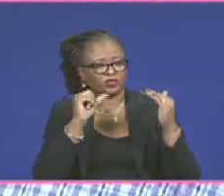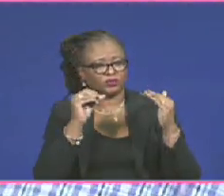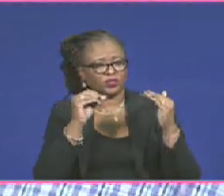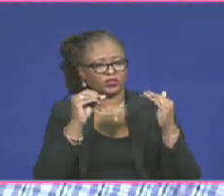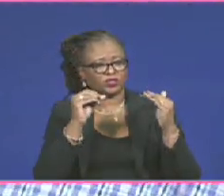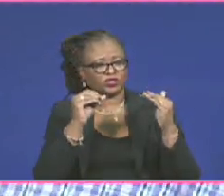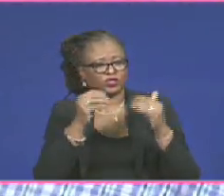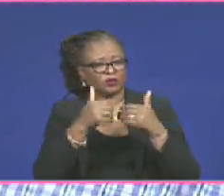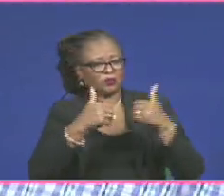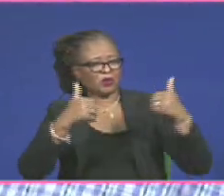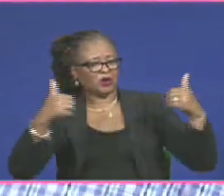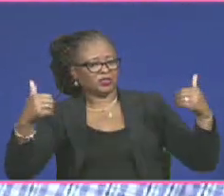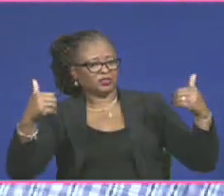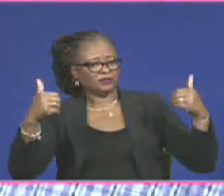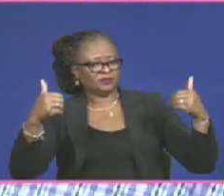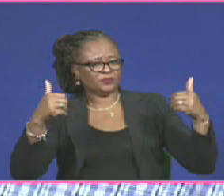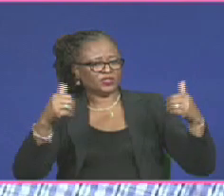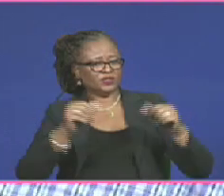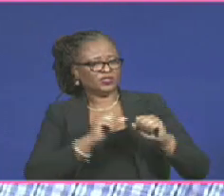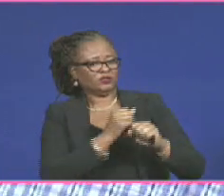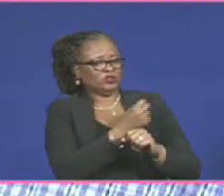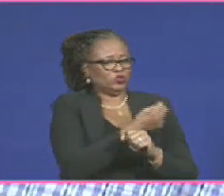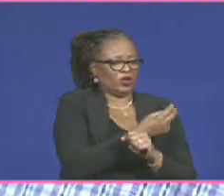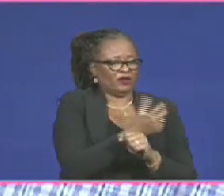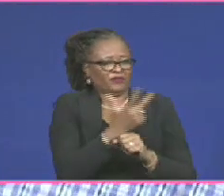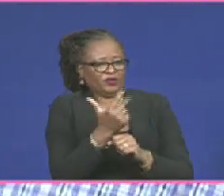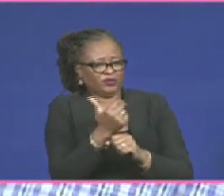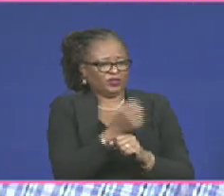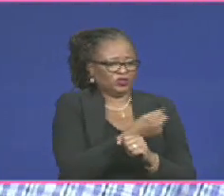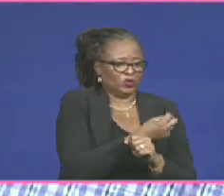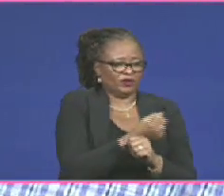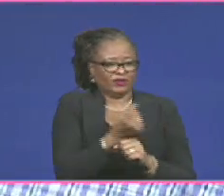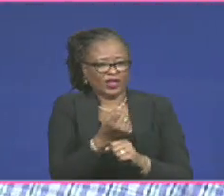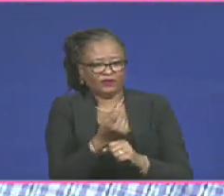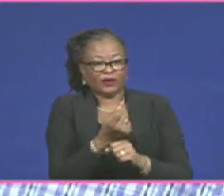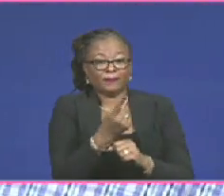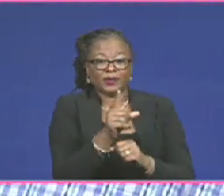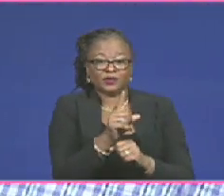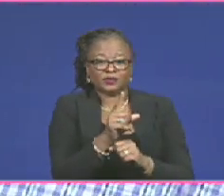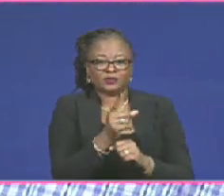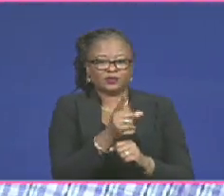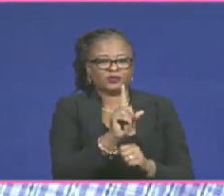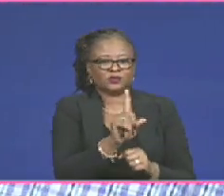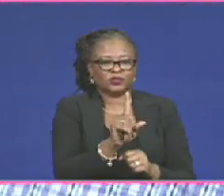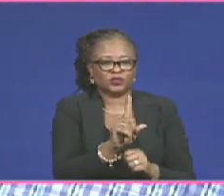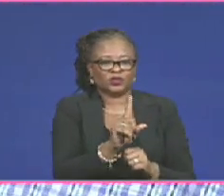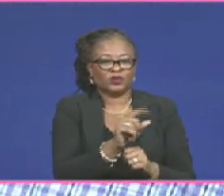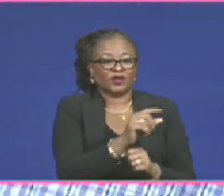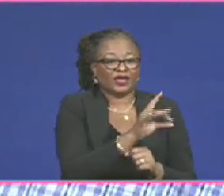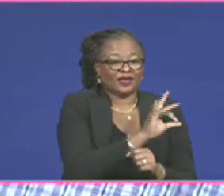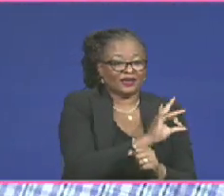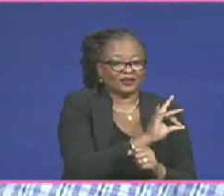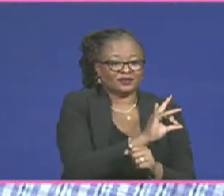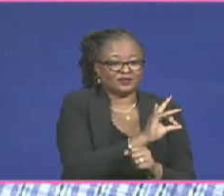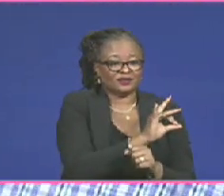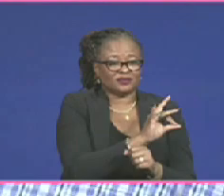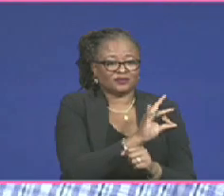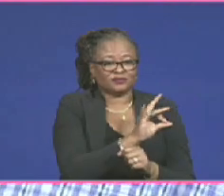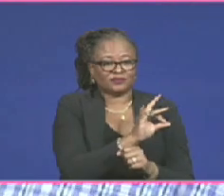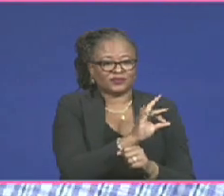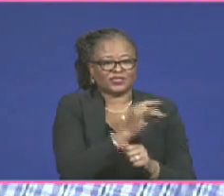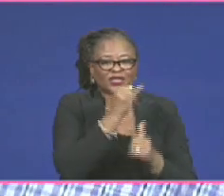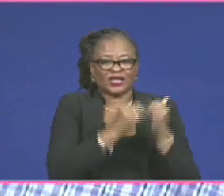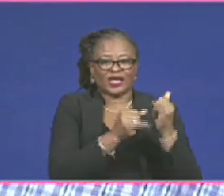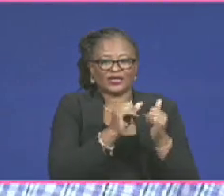such a margin. People were saying 12, 13, 12, 11. But Mike only got 8 votes. He did some